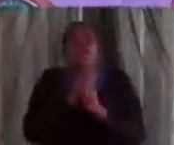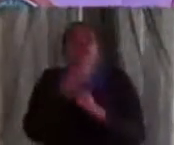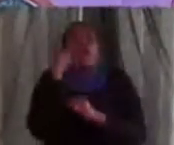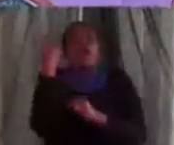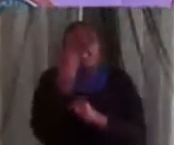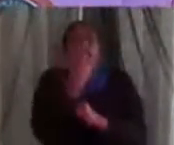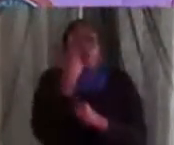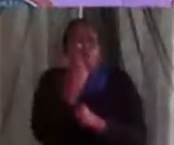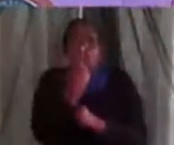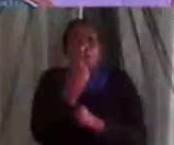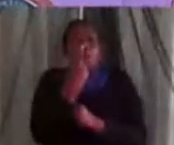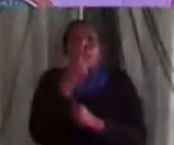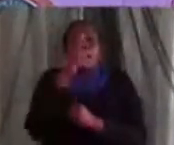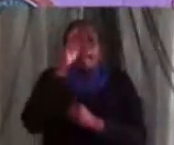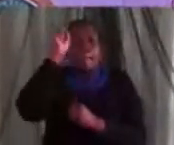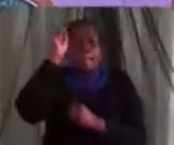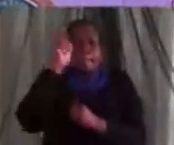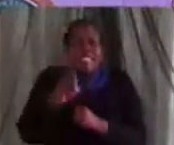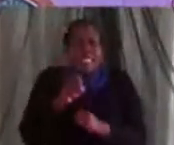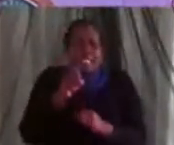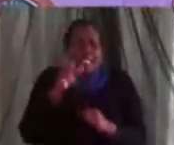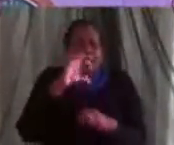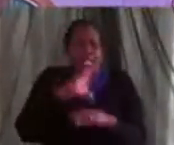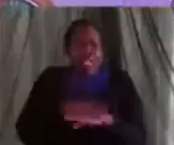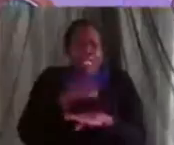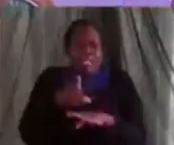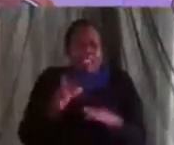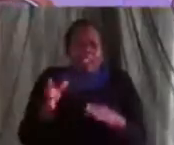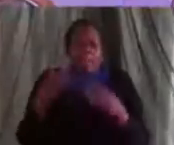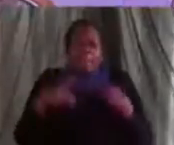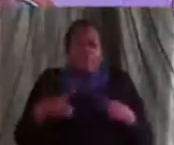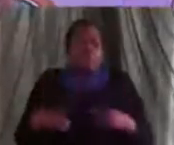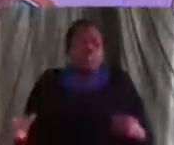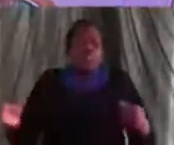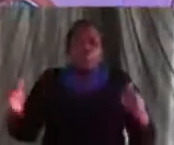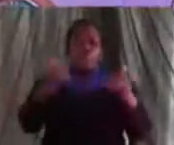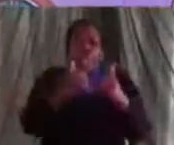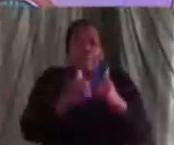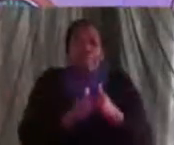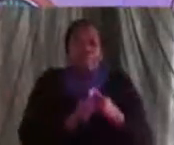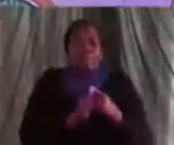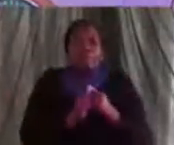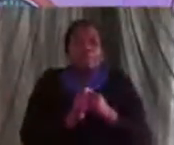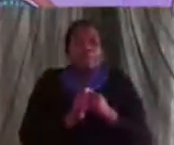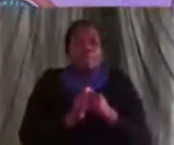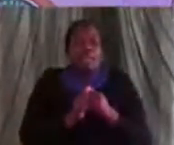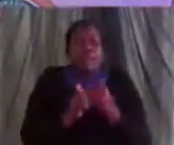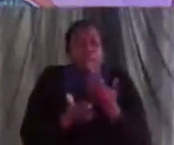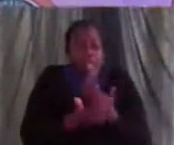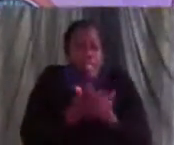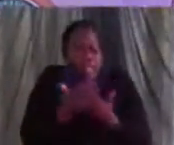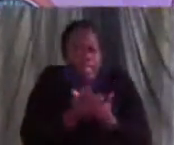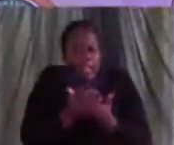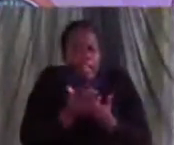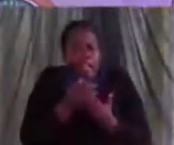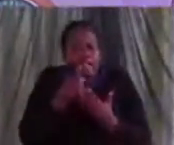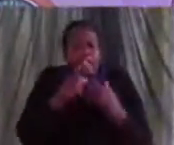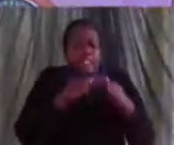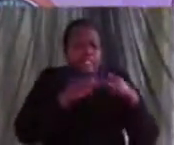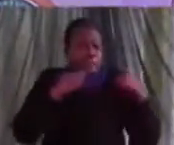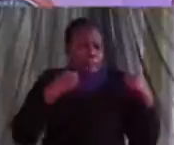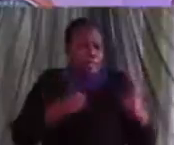You should be able to get these people together, either in gangs or one big gang, and nurture that kind of a spirit of a